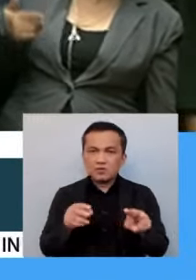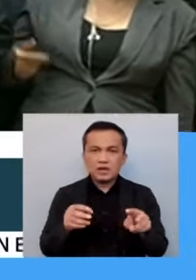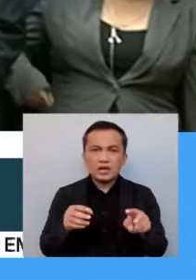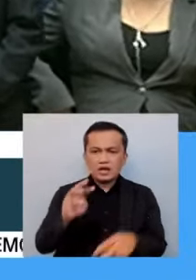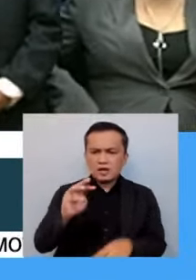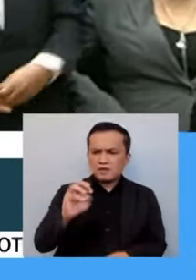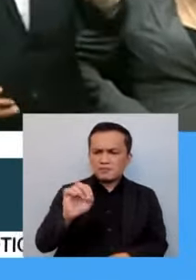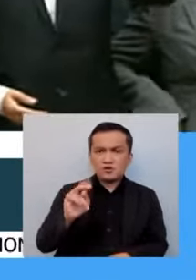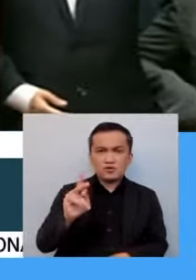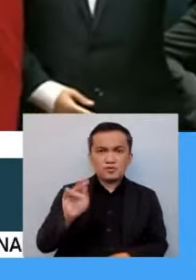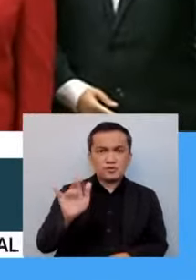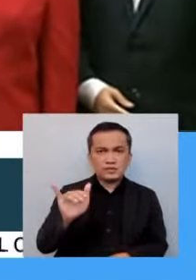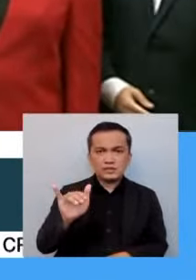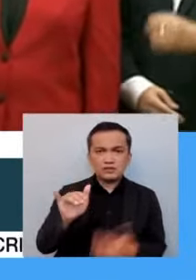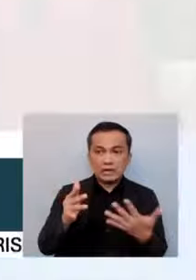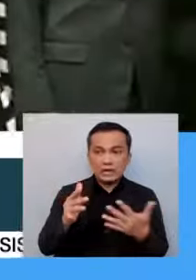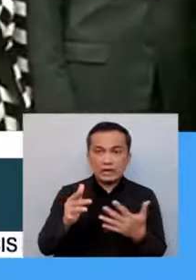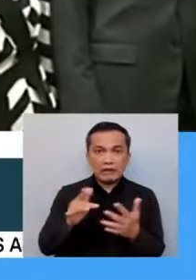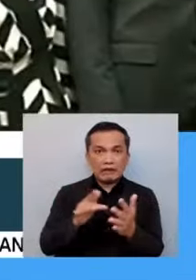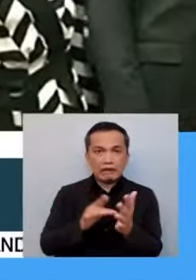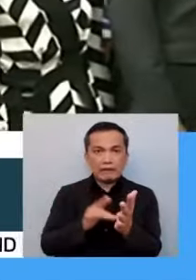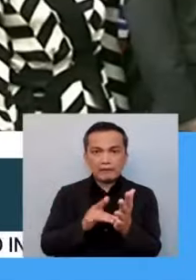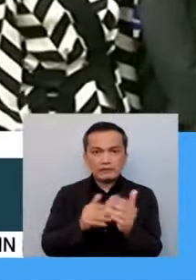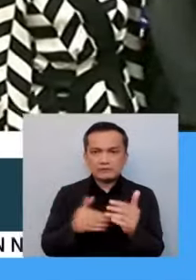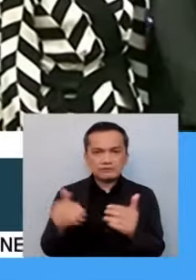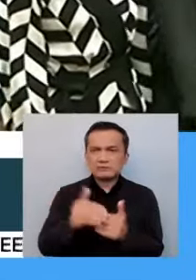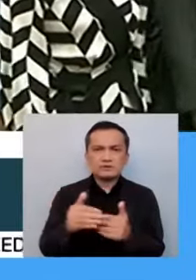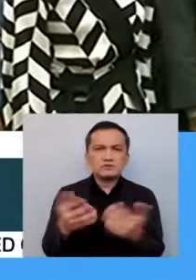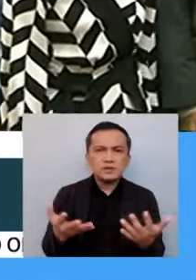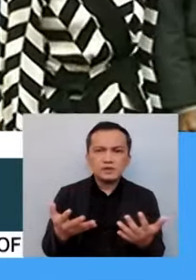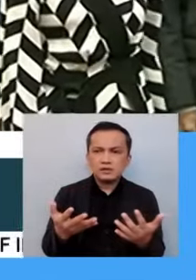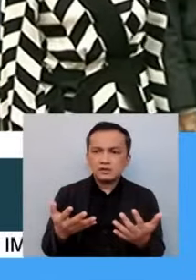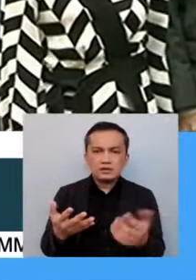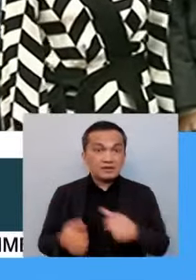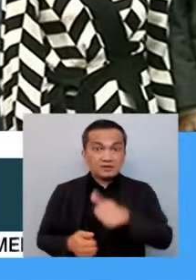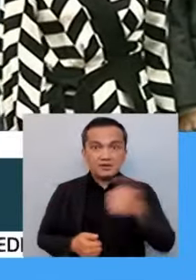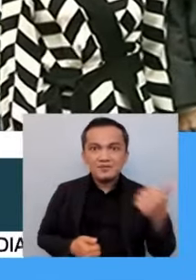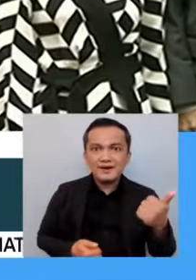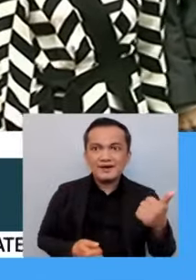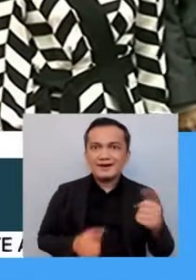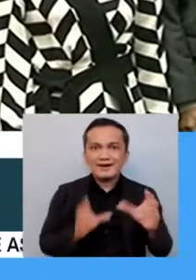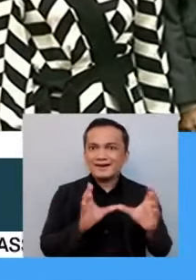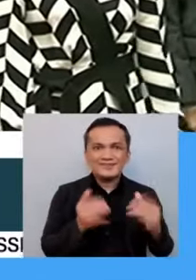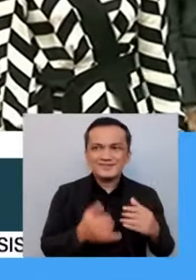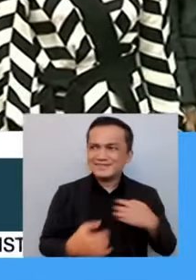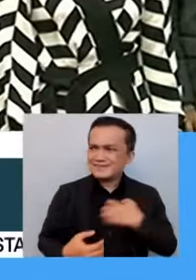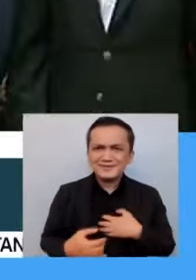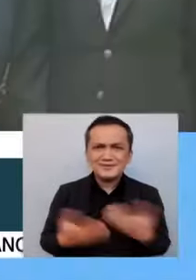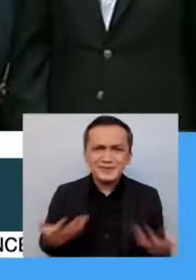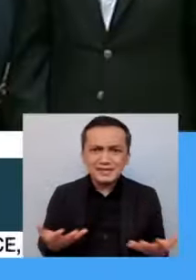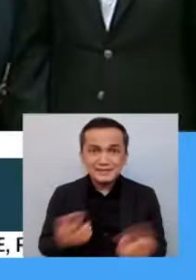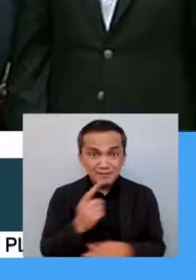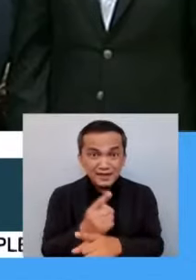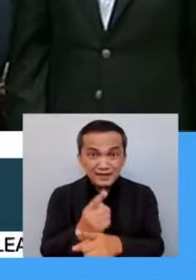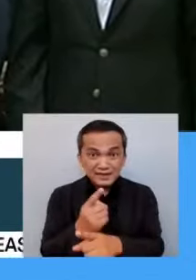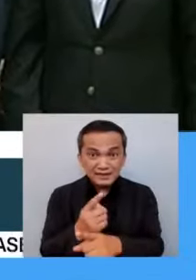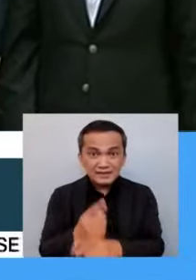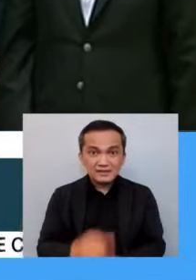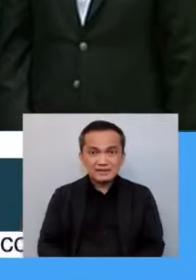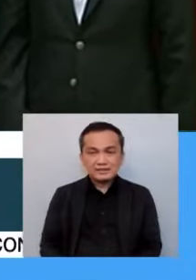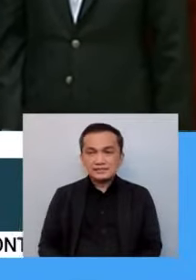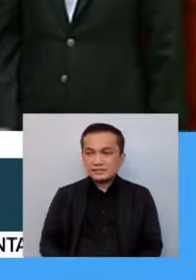kaya undue advantage yung dalawa. Hindi nga nagko-complain yung ibang mga media outlets, di ho ba? Gauge mo yan